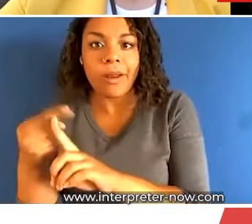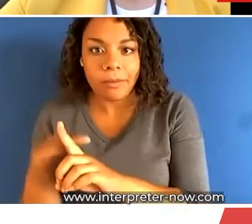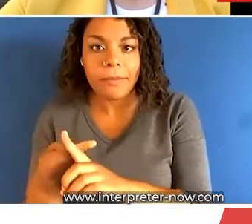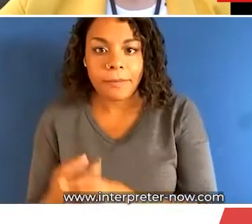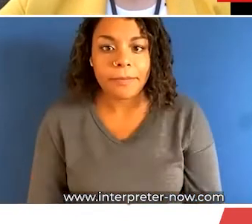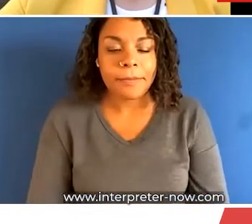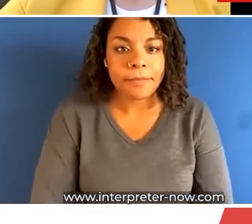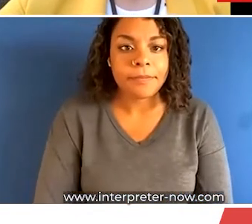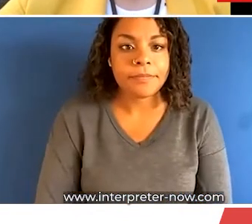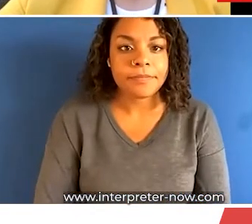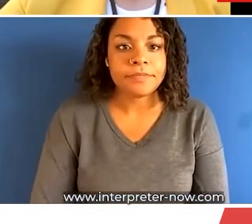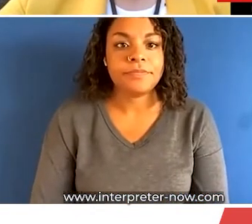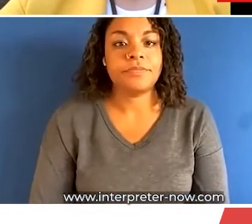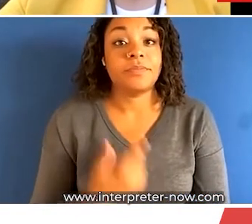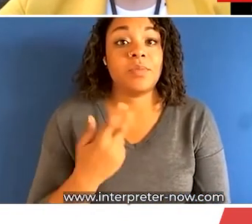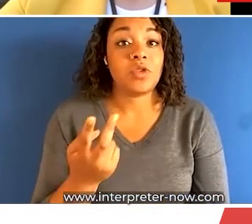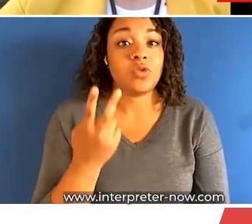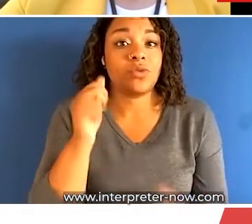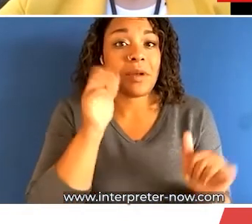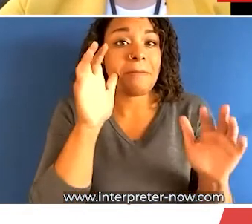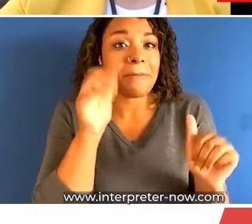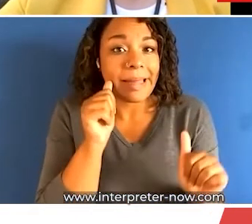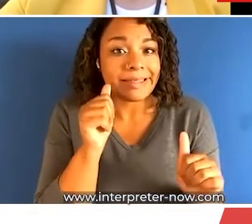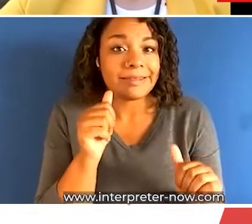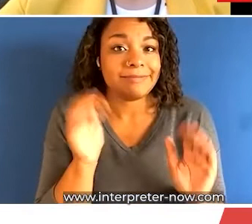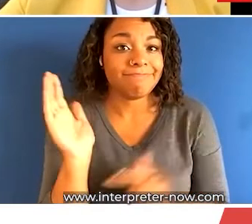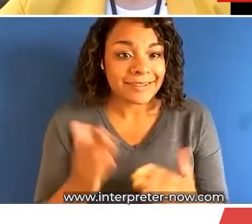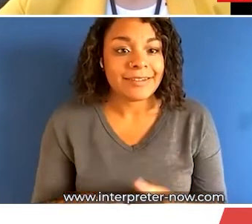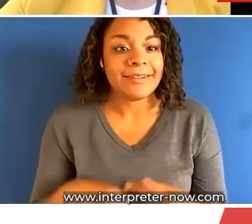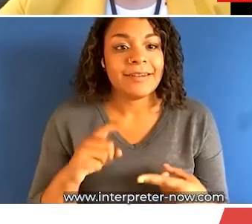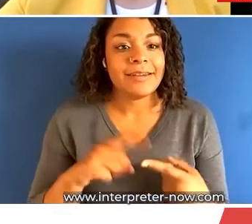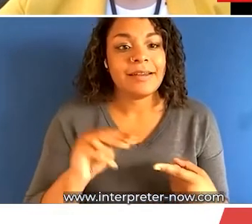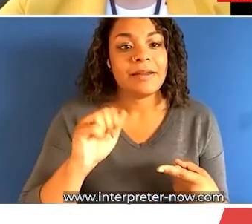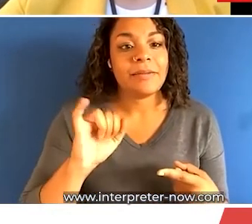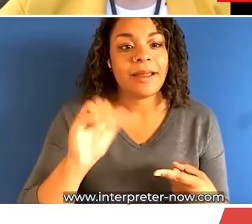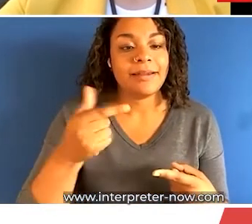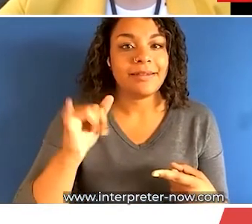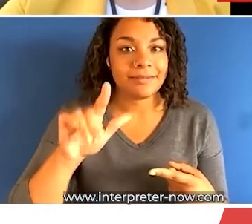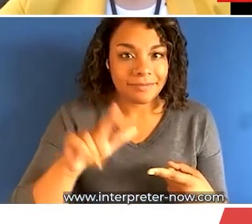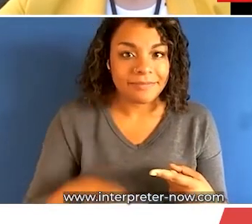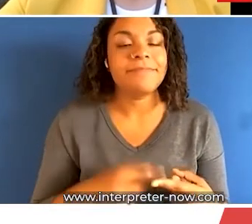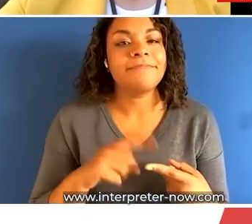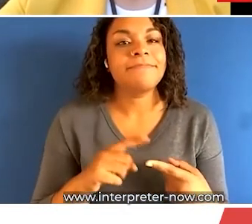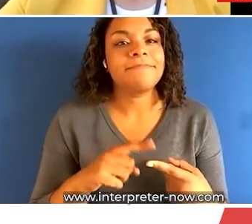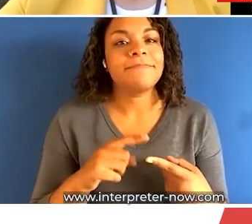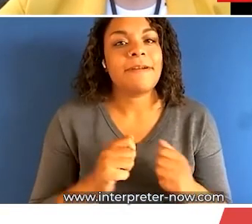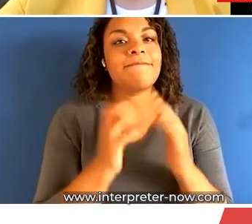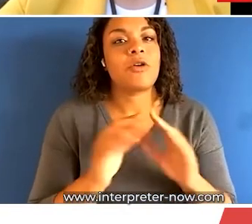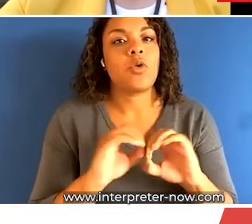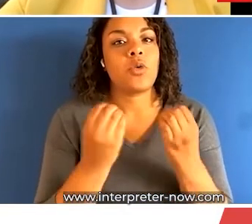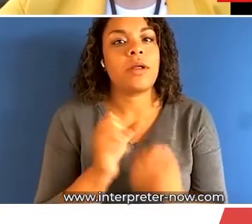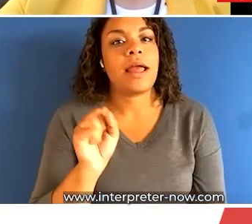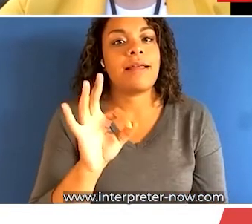And we have two incredible guests here today. So we have Maica, founder and organizer of the